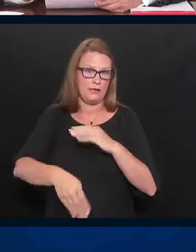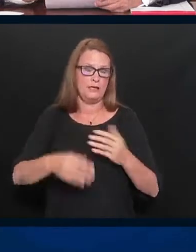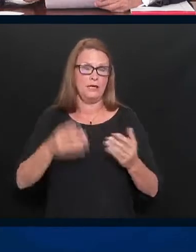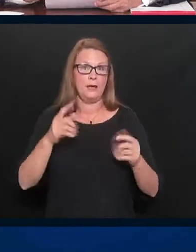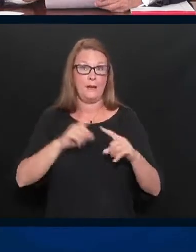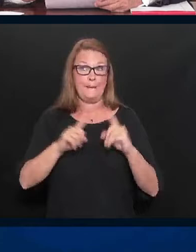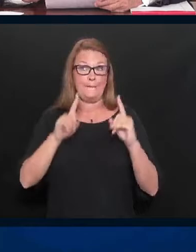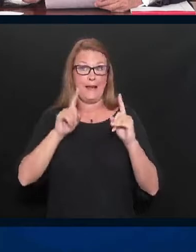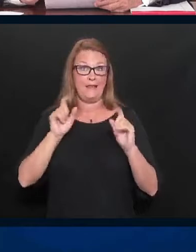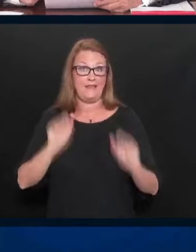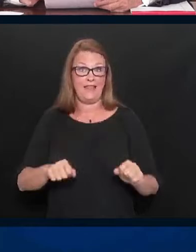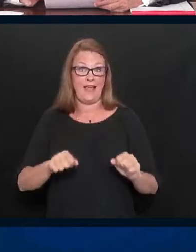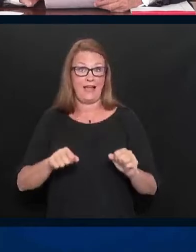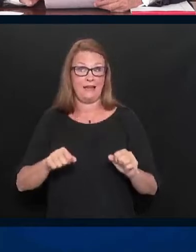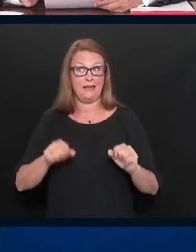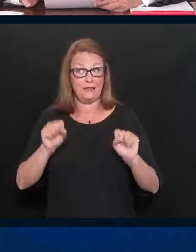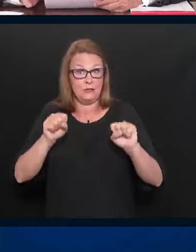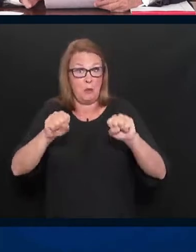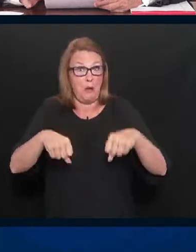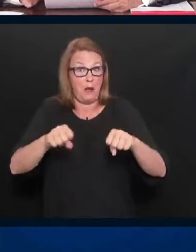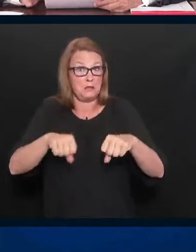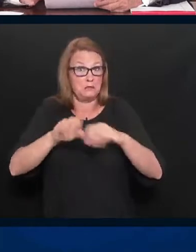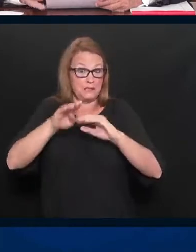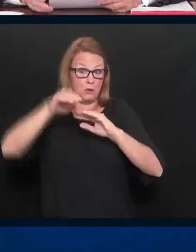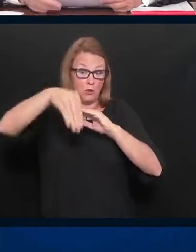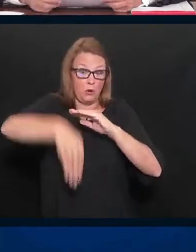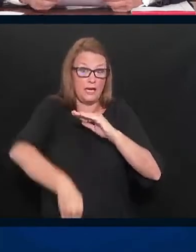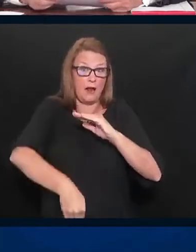just start flowing our way.